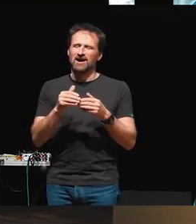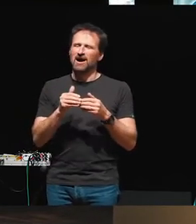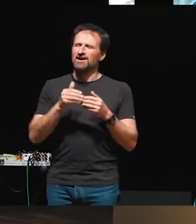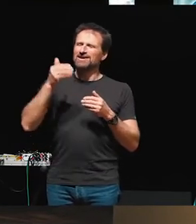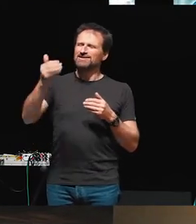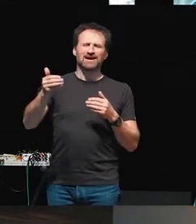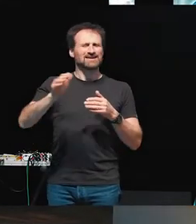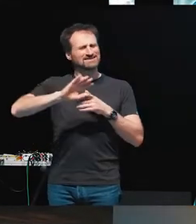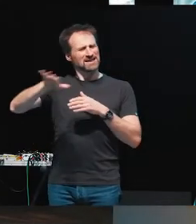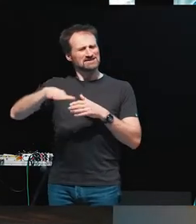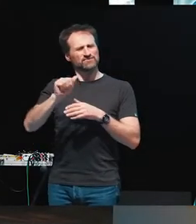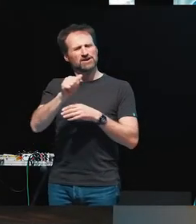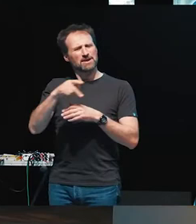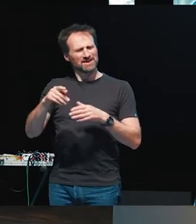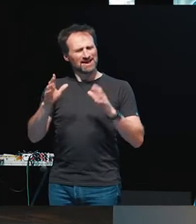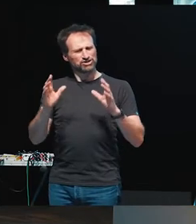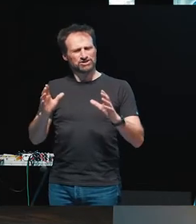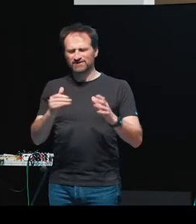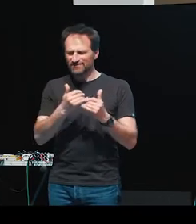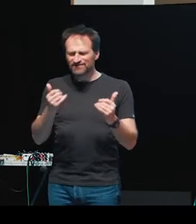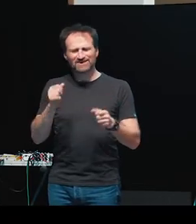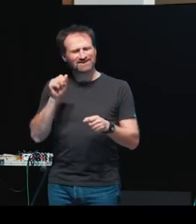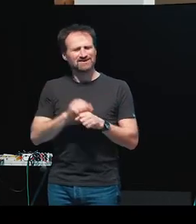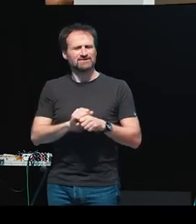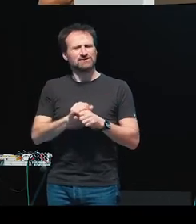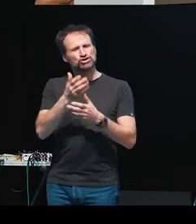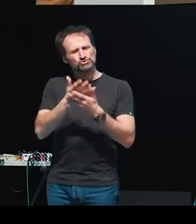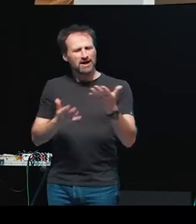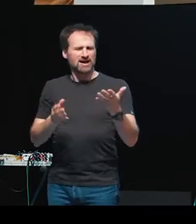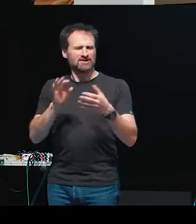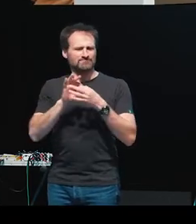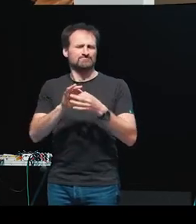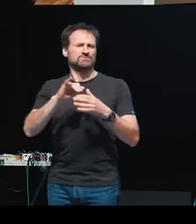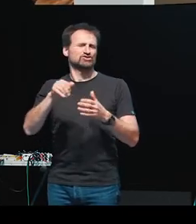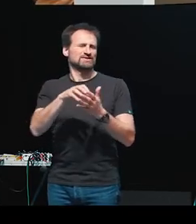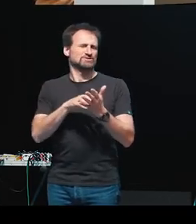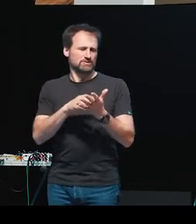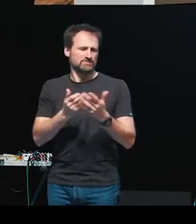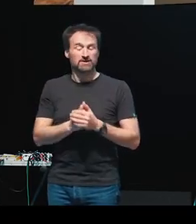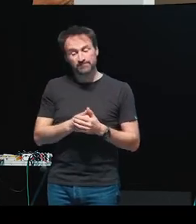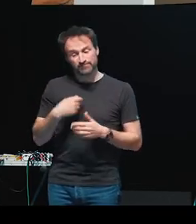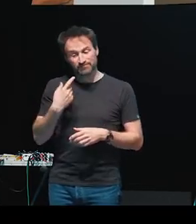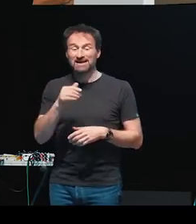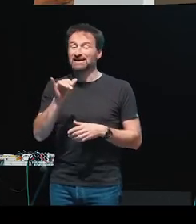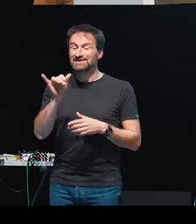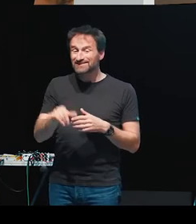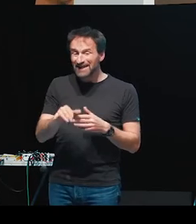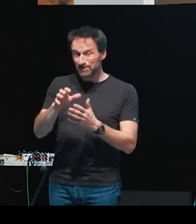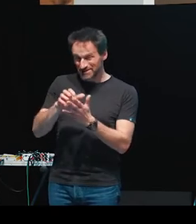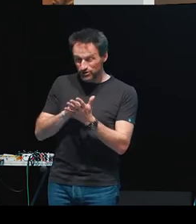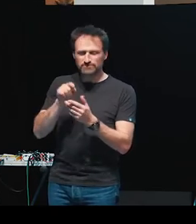choice is, of course, TypeScript. So TypeScript, as most of you might know, is a type superset of